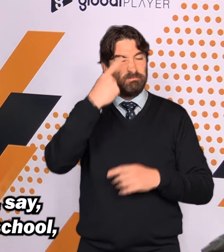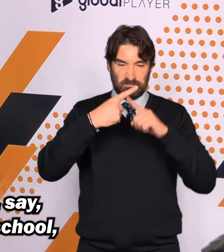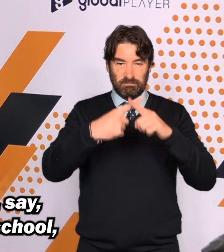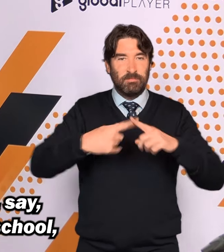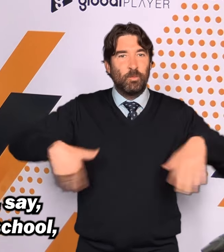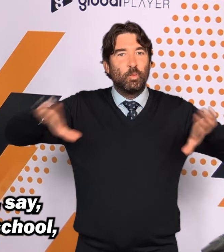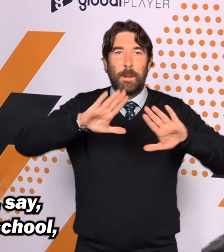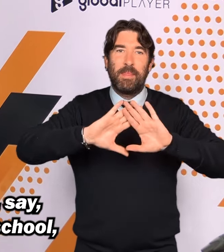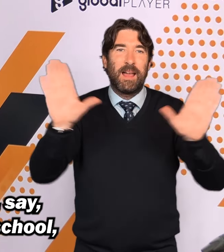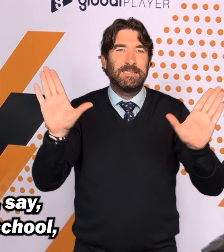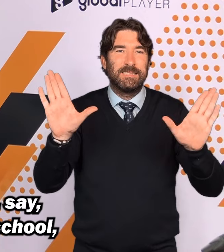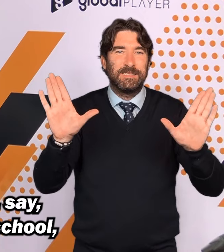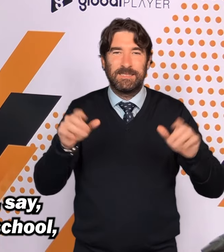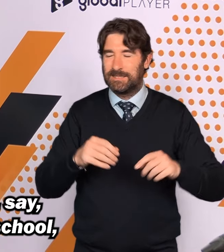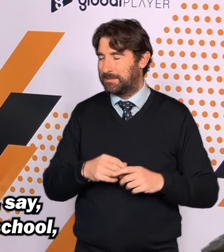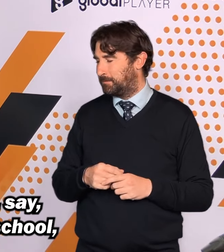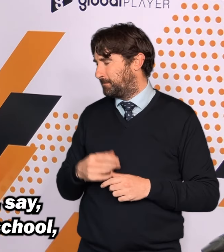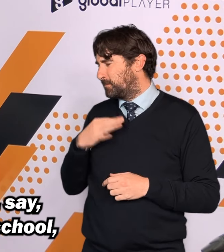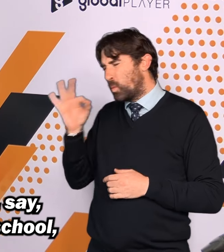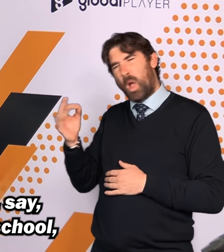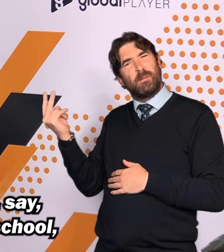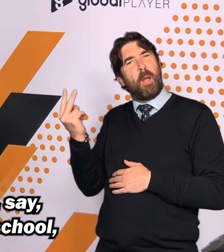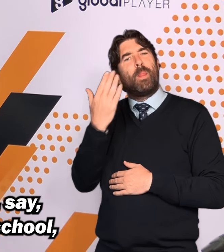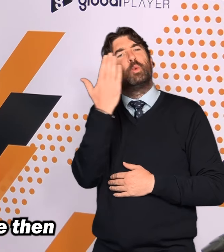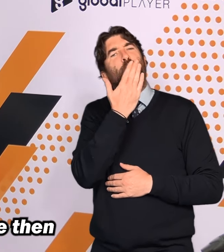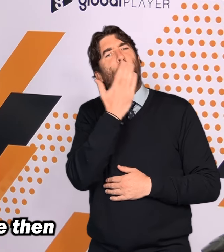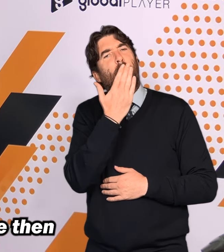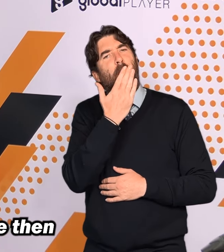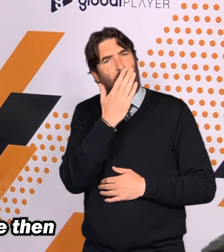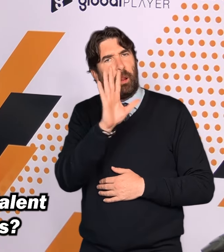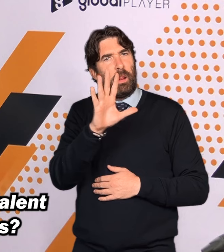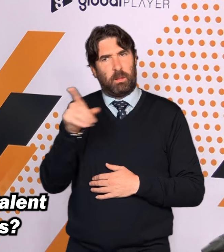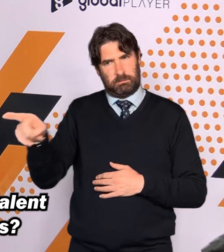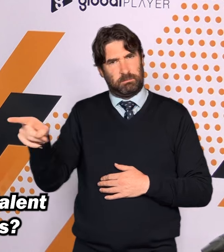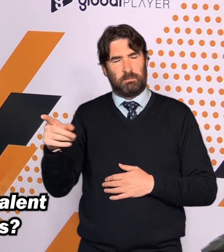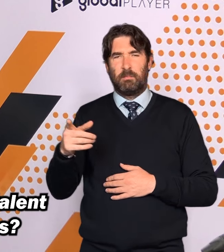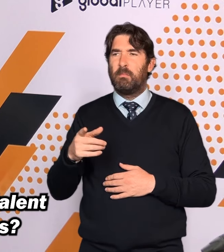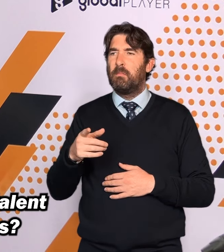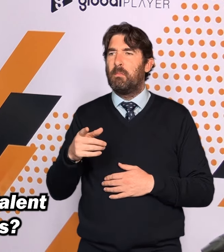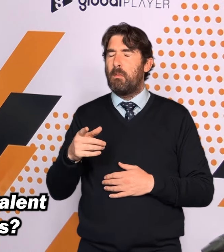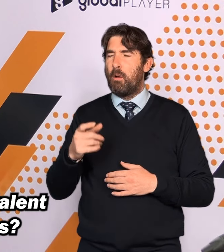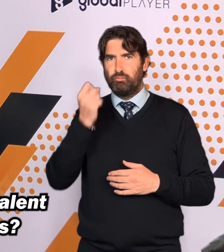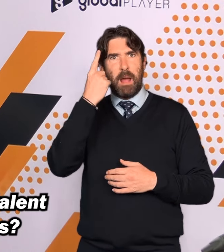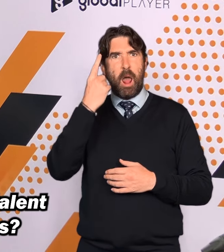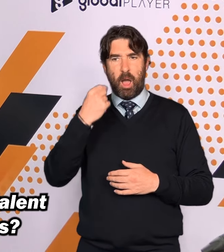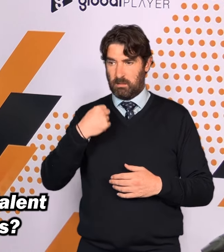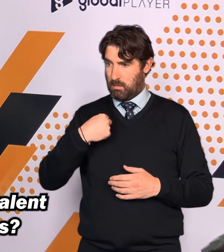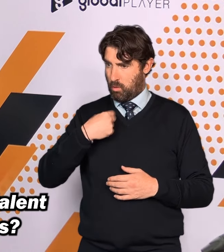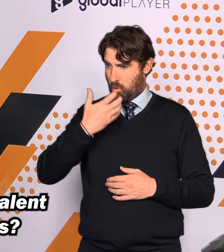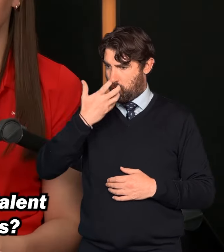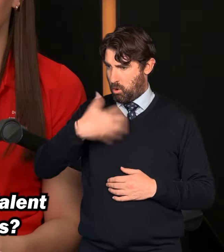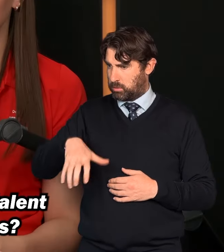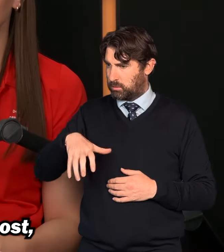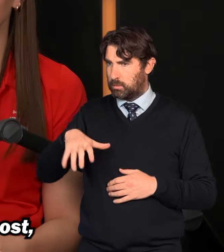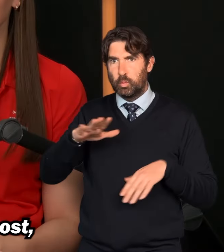challenge to overcome compared to, say, your peers in your class at school, describe for us what it's like then when you find you have a talent in a sport and what it